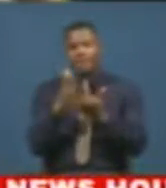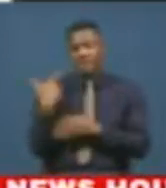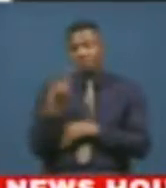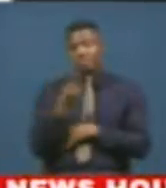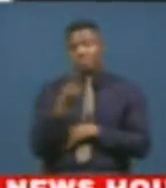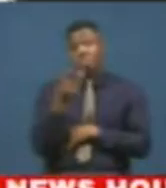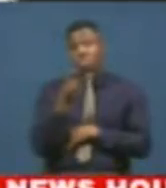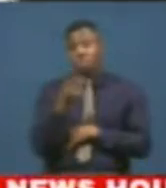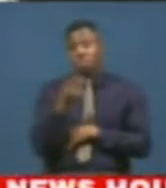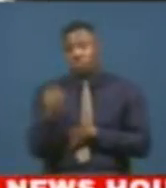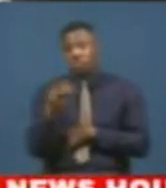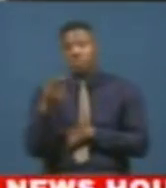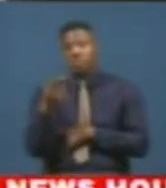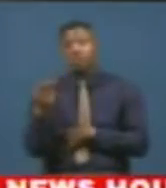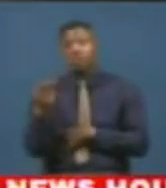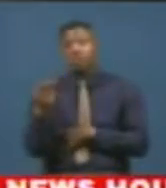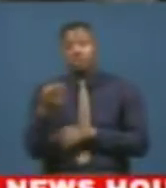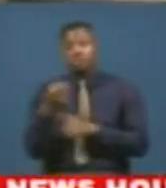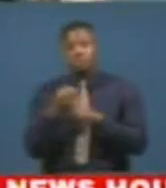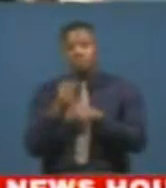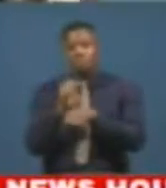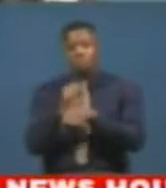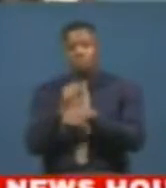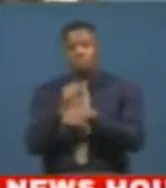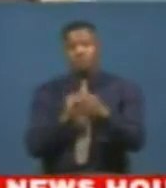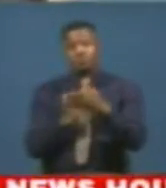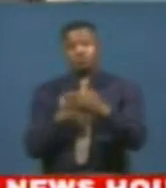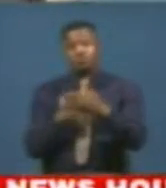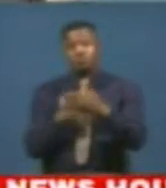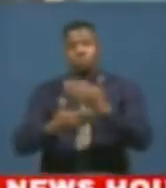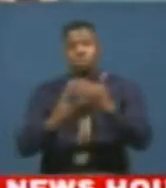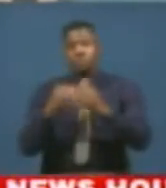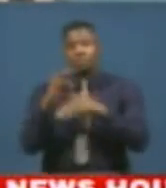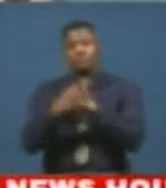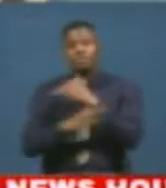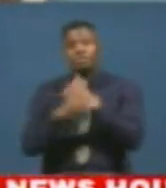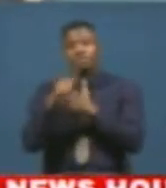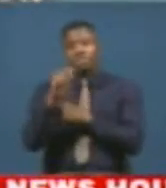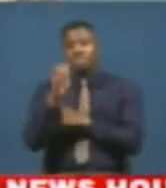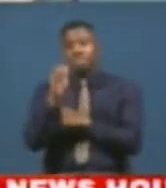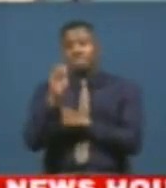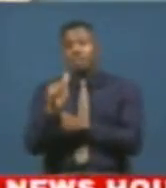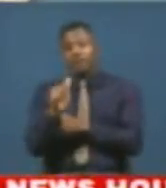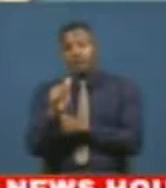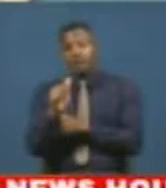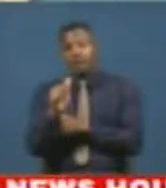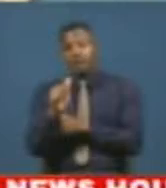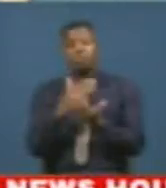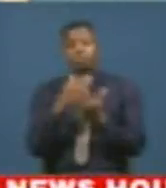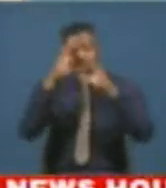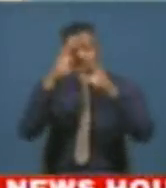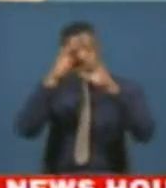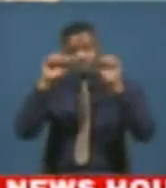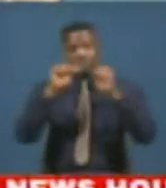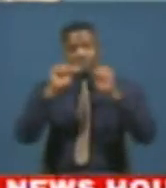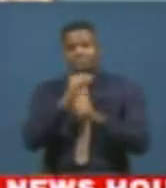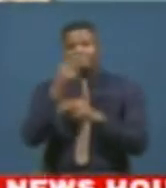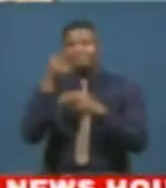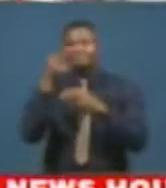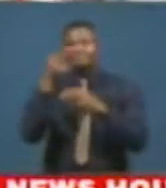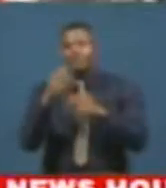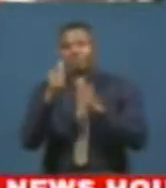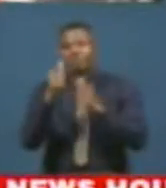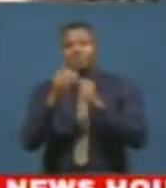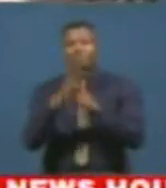and Thursday from workers at a fish processing factory in Tema. Although the President did not mention the factory